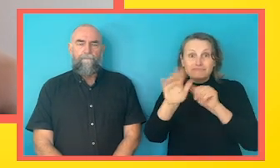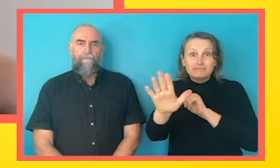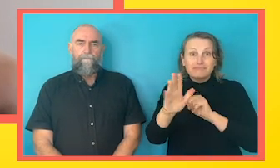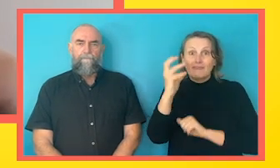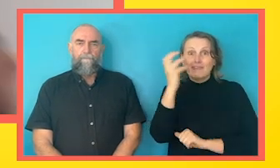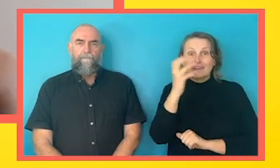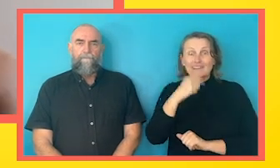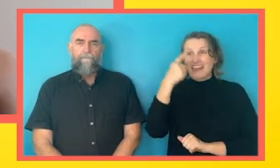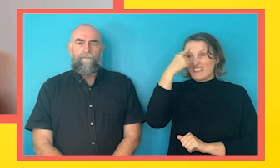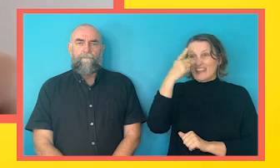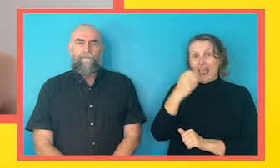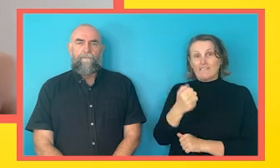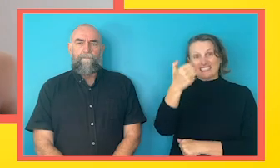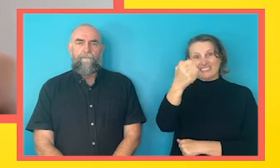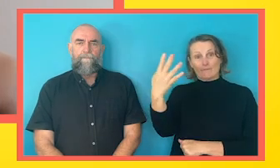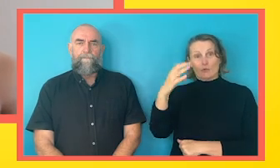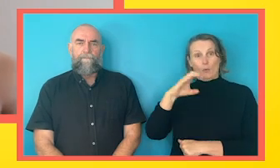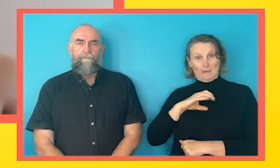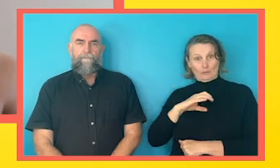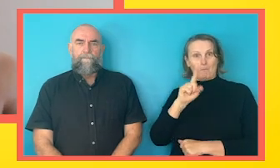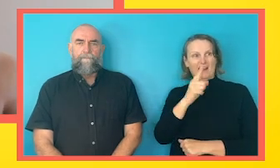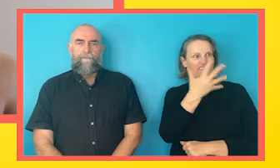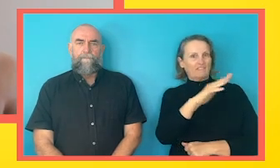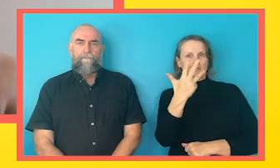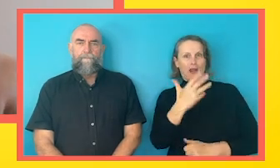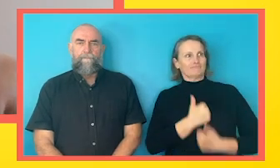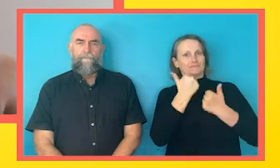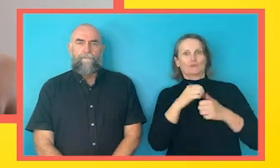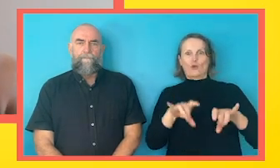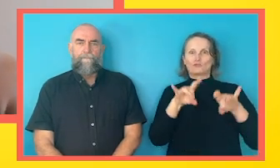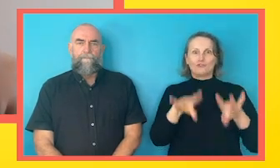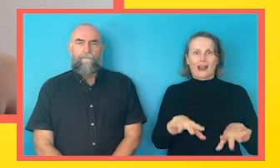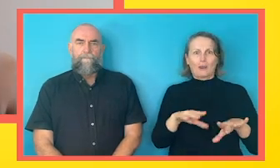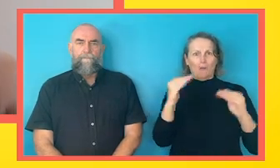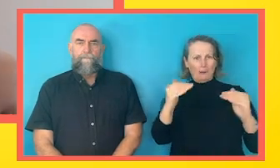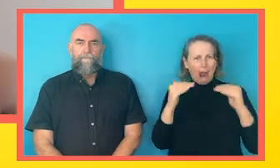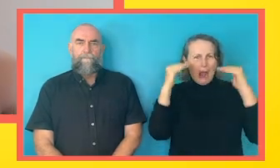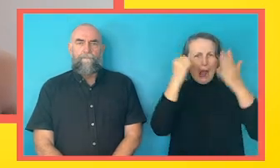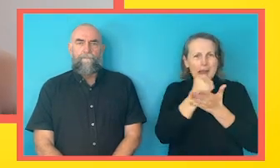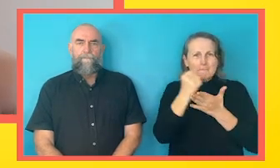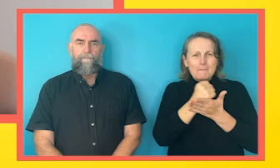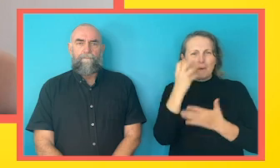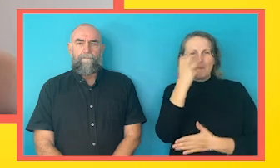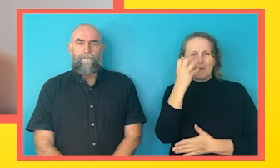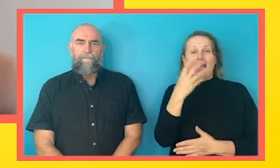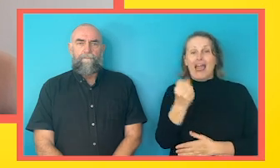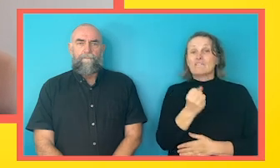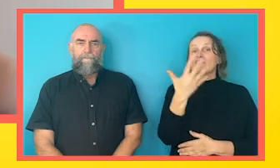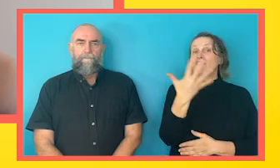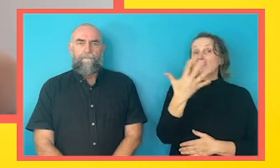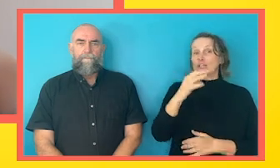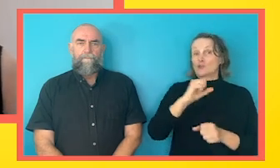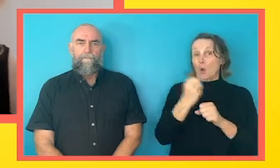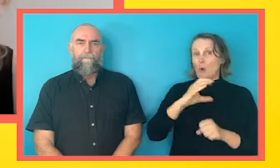of, considering there's 64 of them, 59 medals is a pretty high tally rate. So we took home